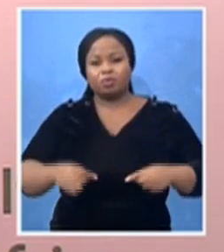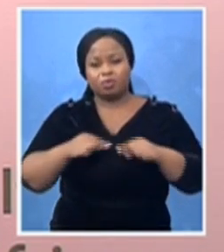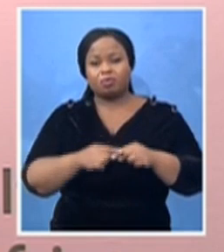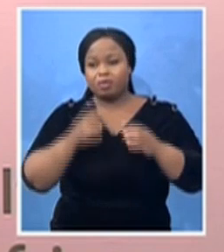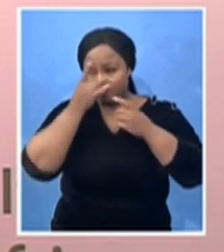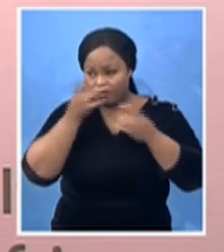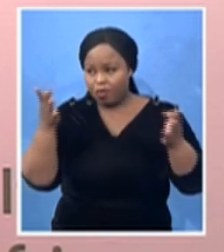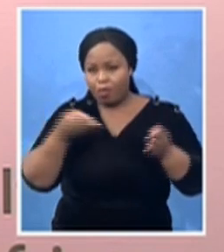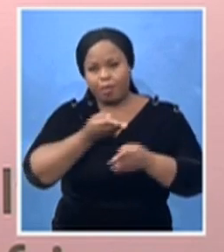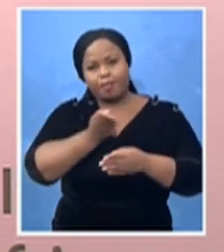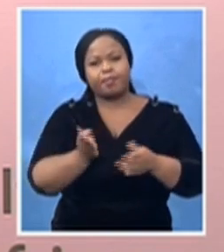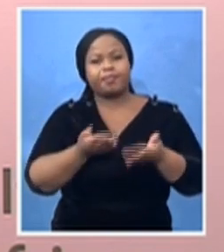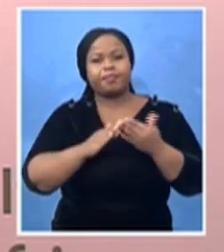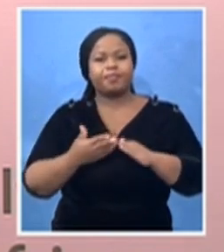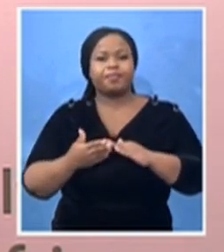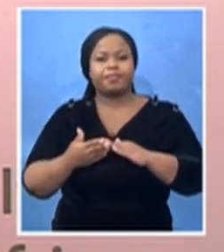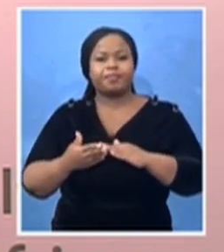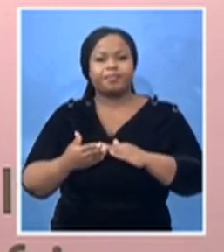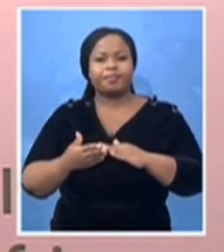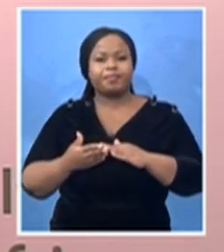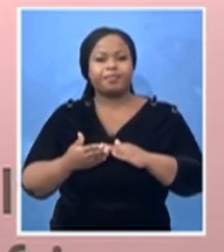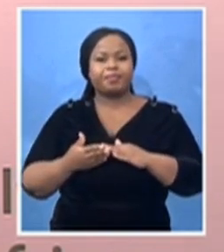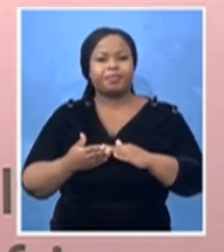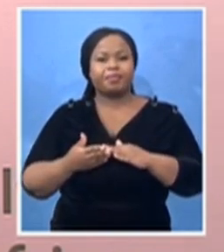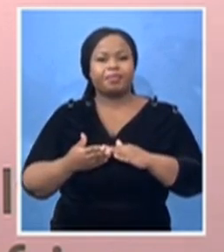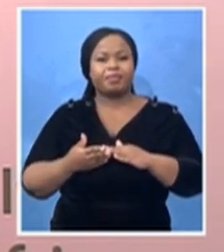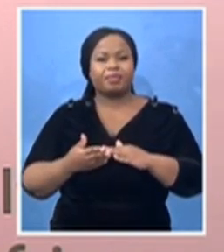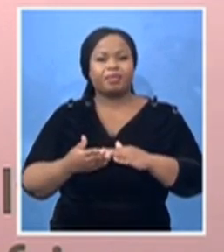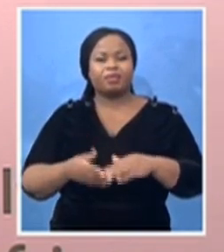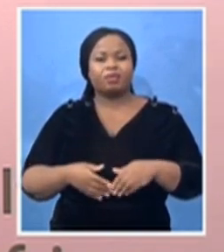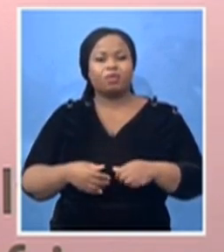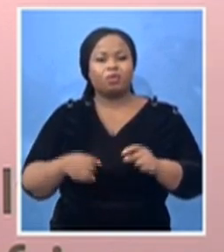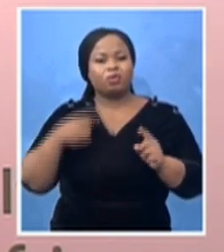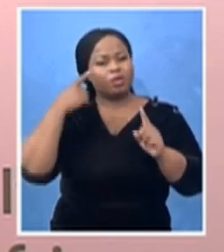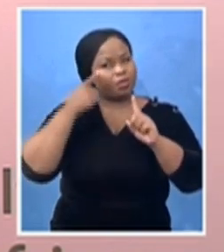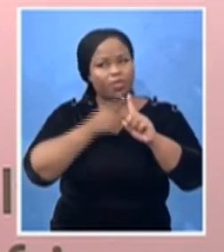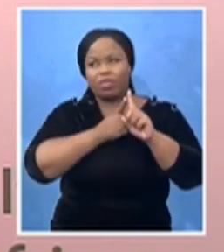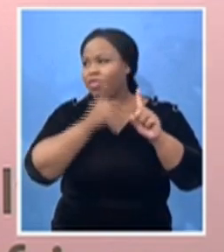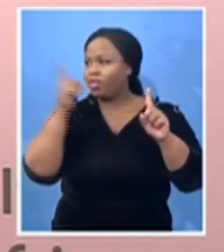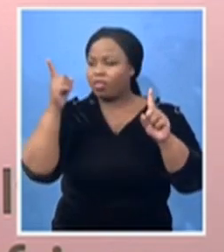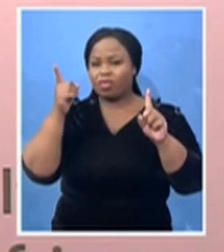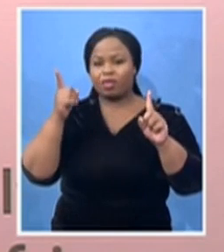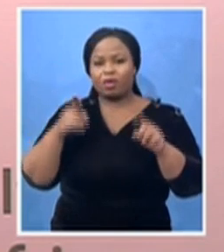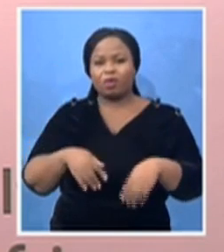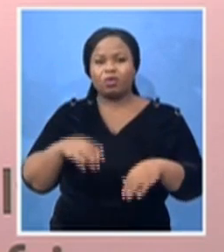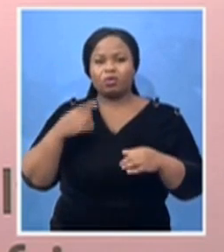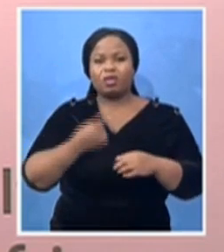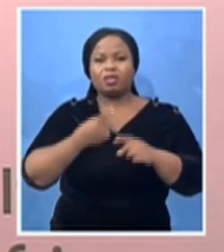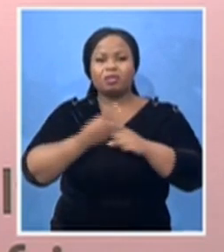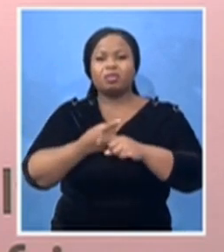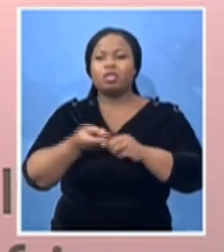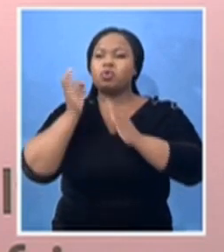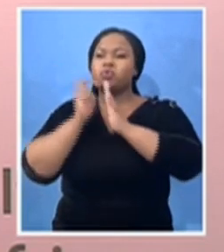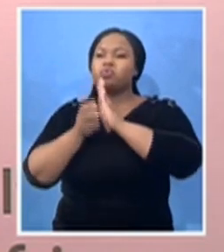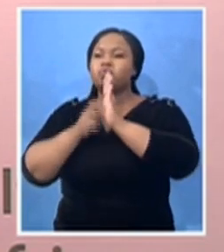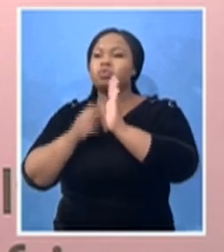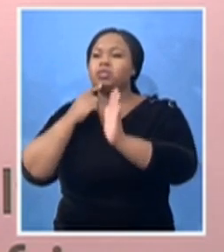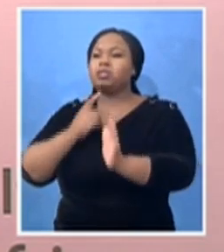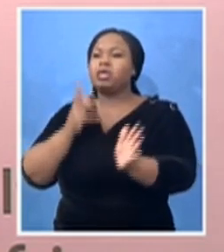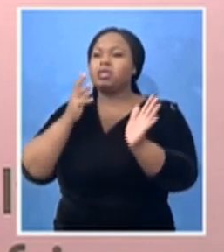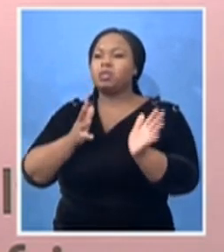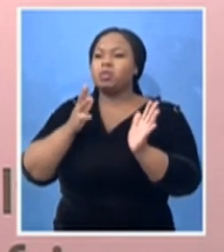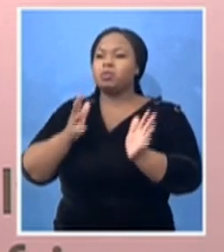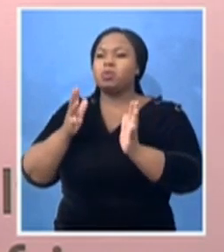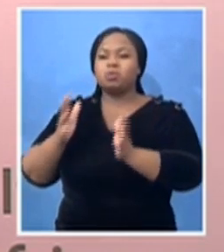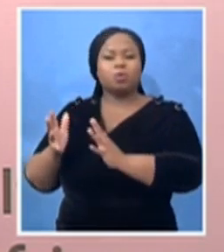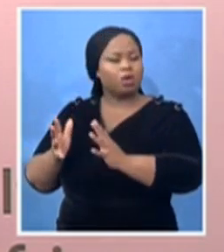let's not lose focus by fighting regulations. Let's really focus on what is it we can do